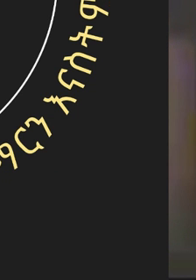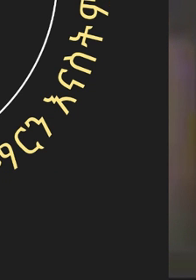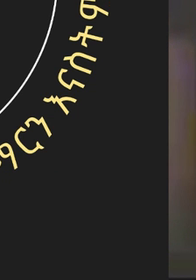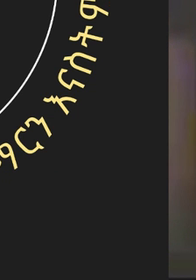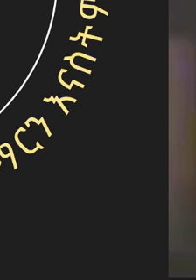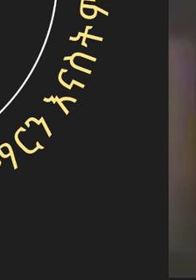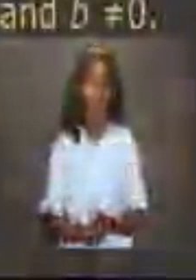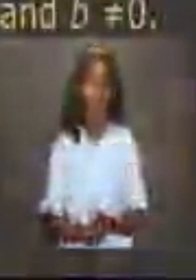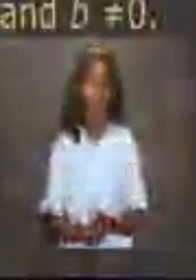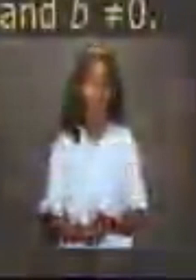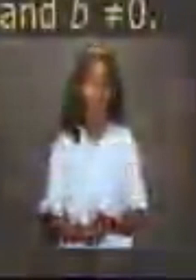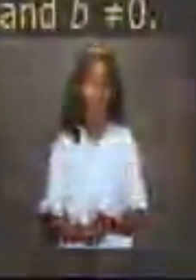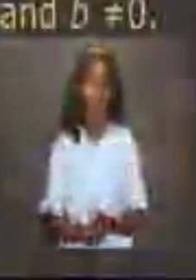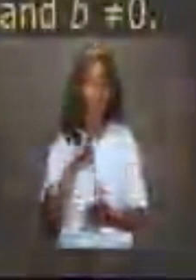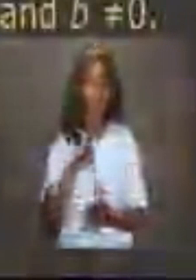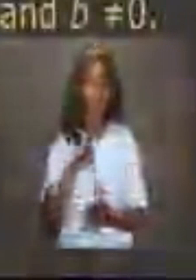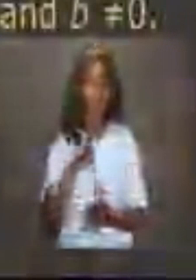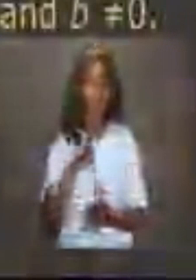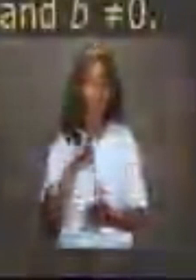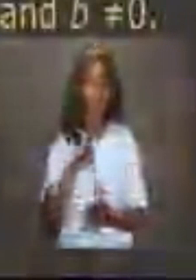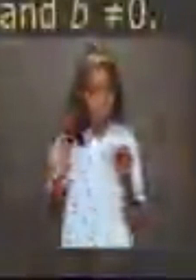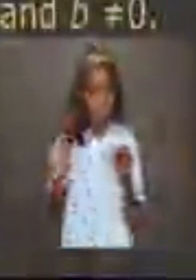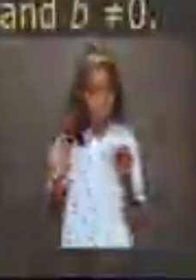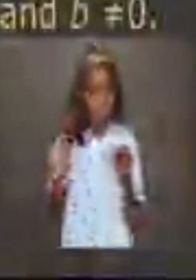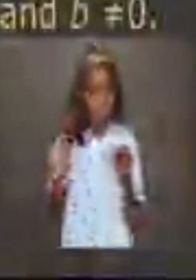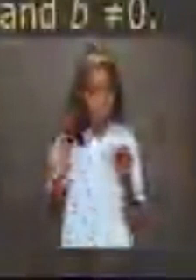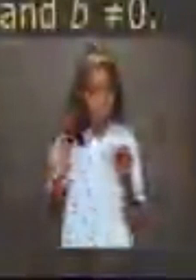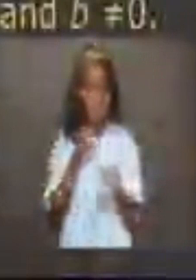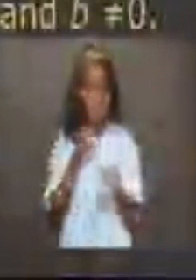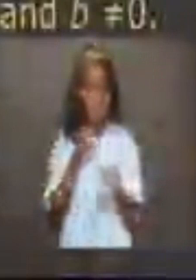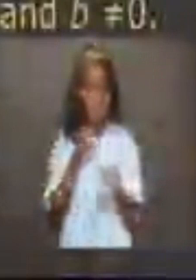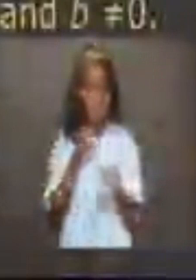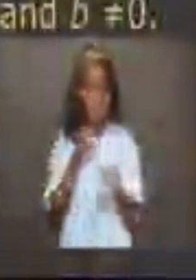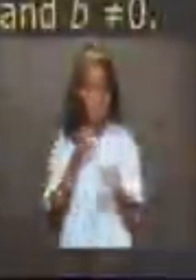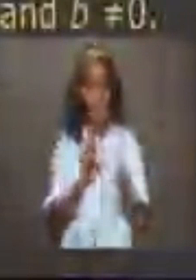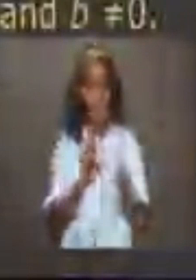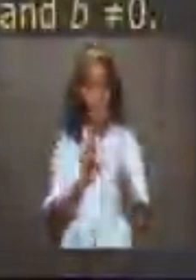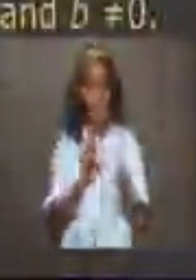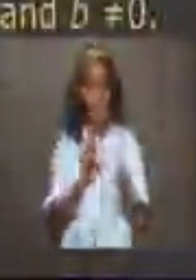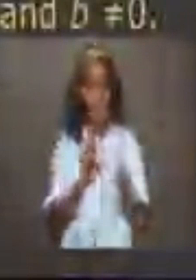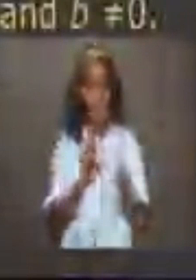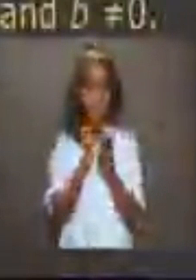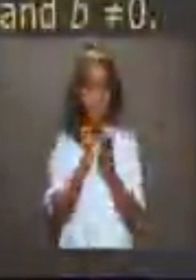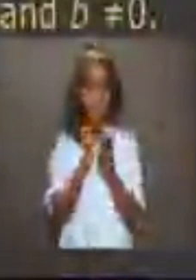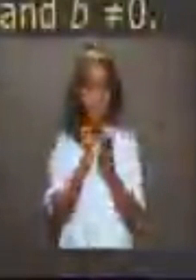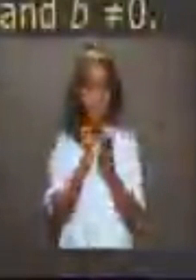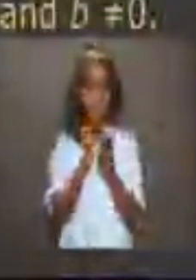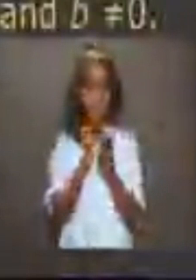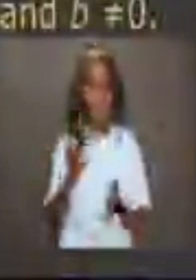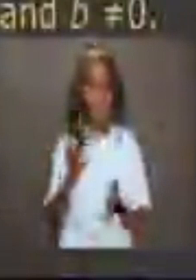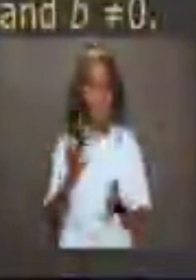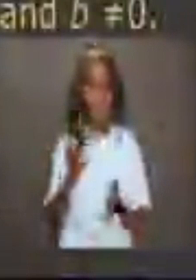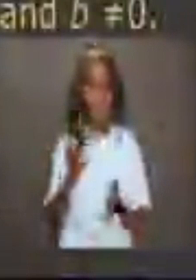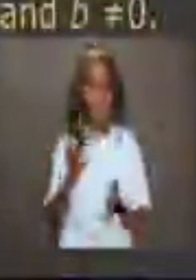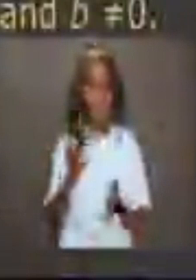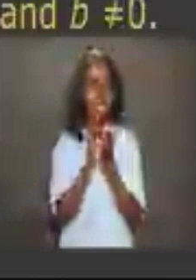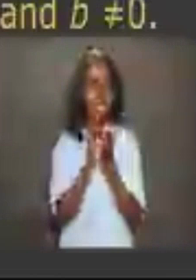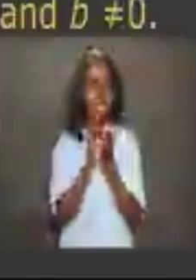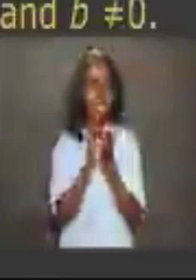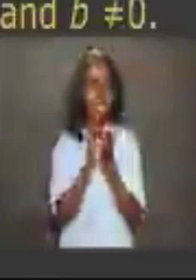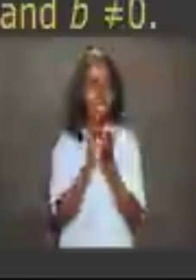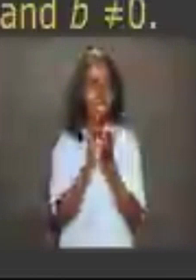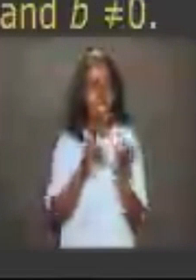You may remember that a rational number is any number that can be